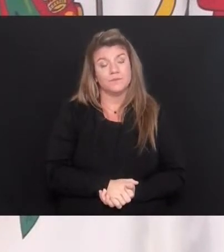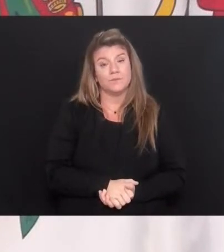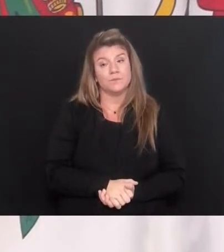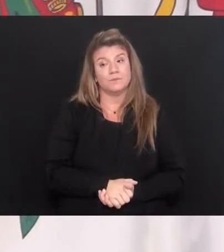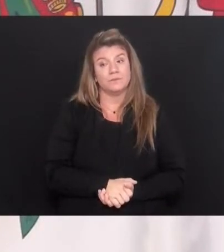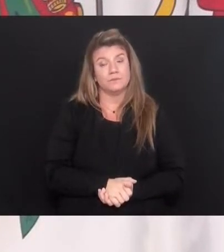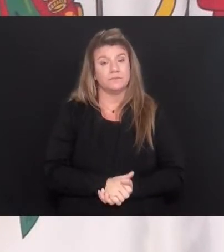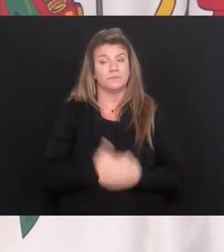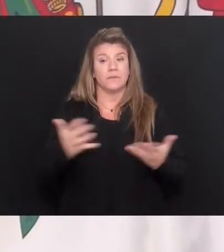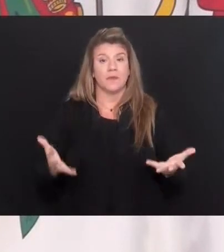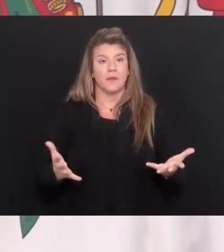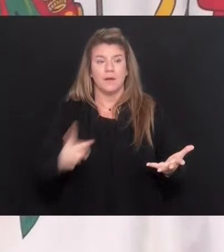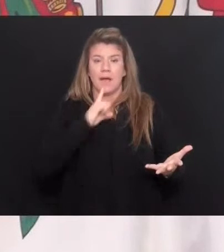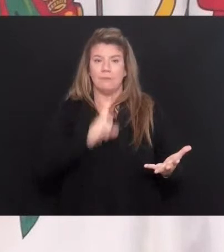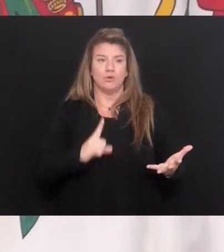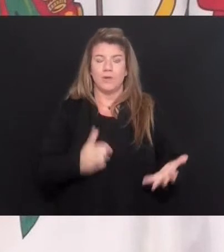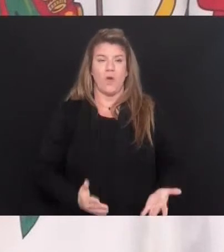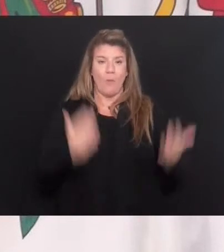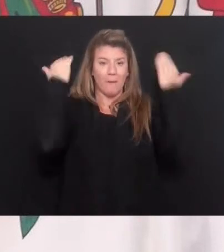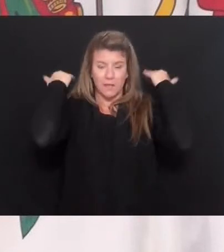I'm sure overwhelmingly,